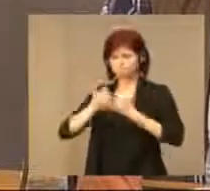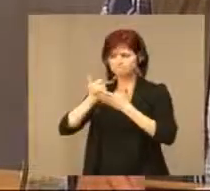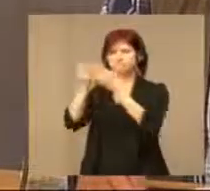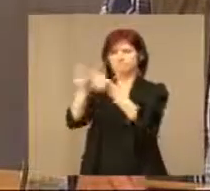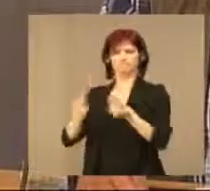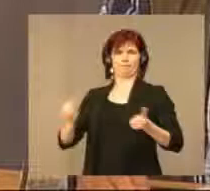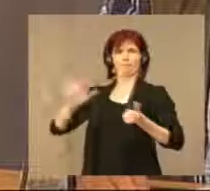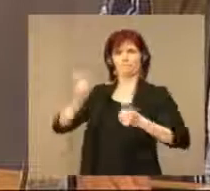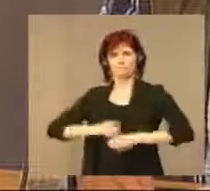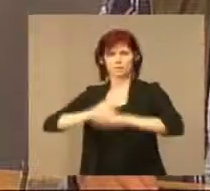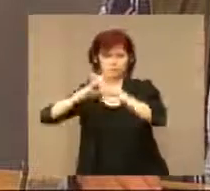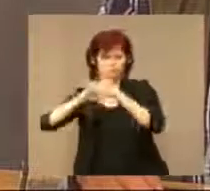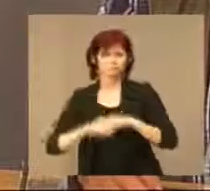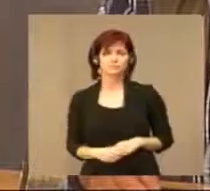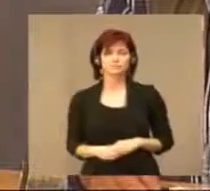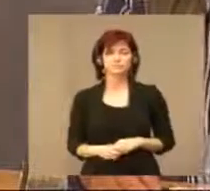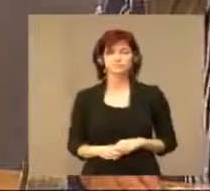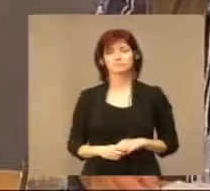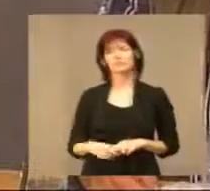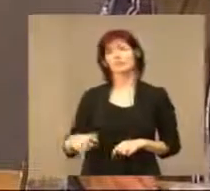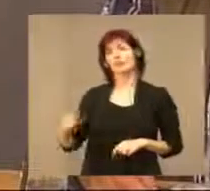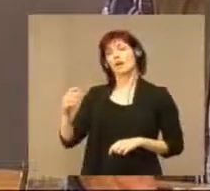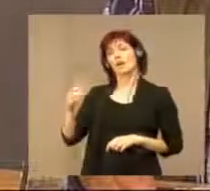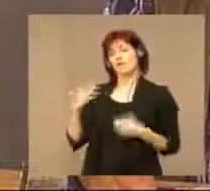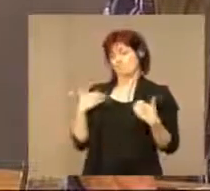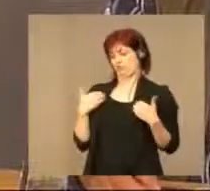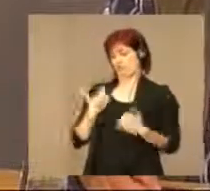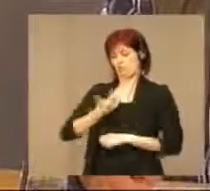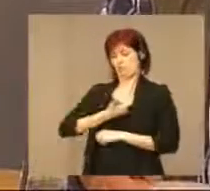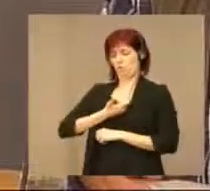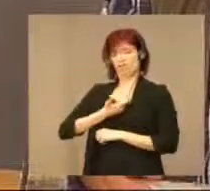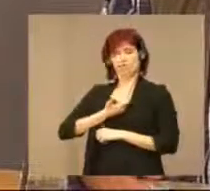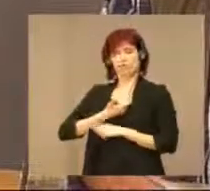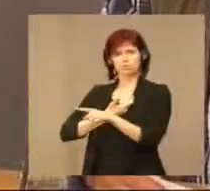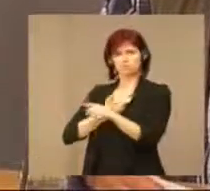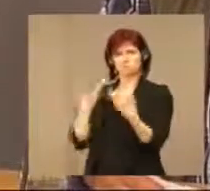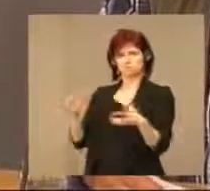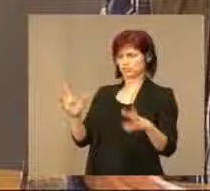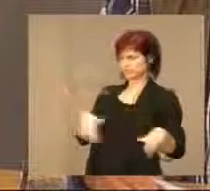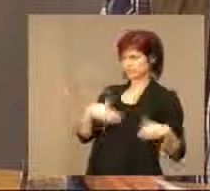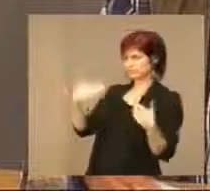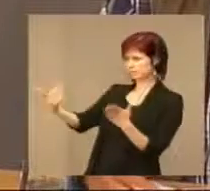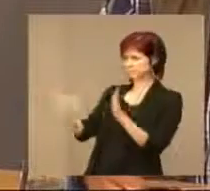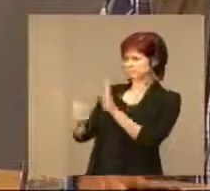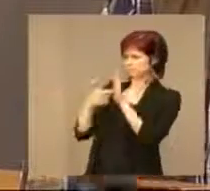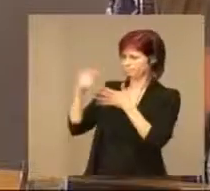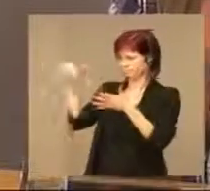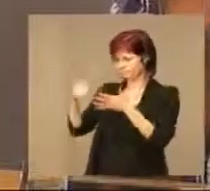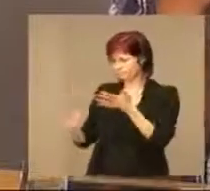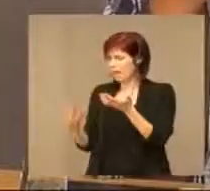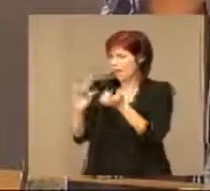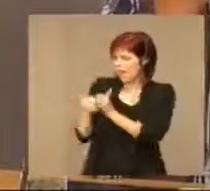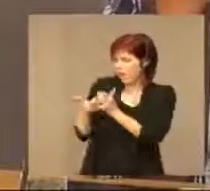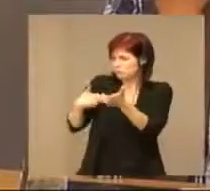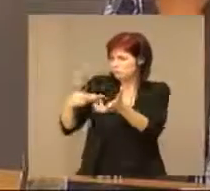As Dr. McDonald indicated, Minister Qualtro was given a mandate, an extensive mandate on consultation for the development